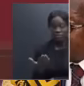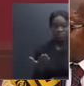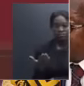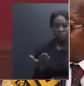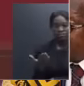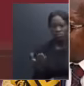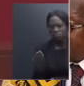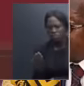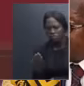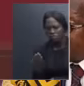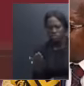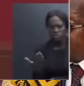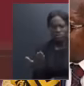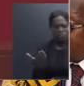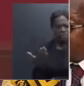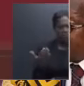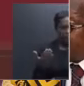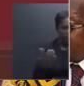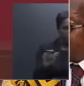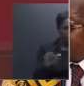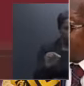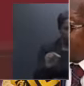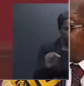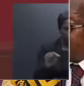40, or 100?